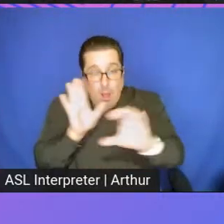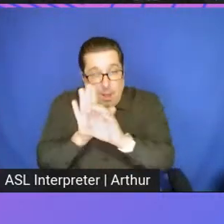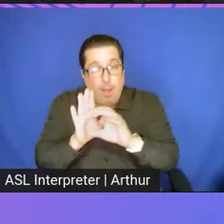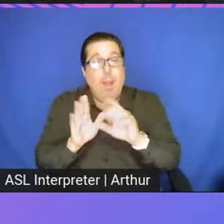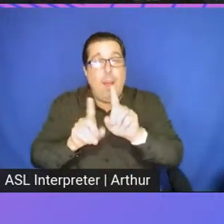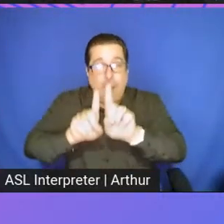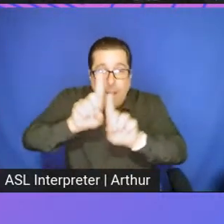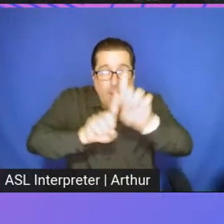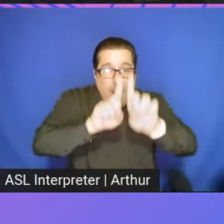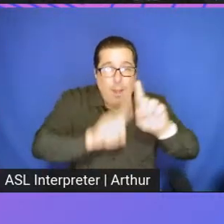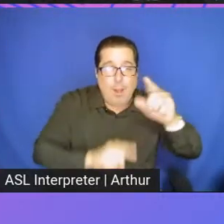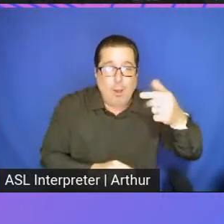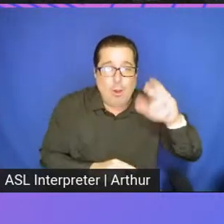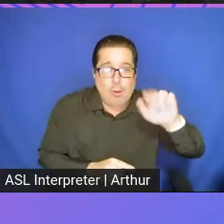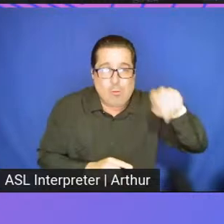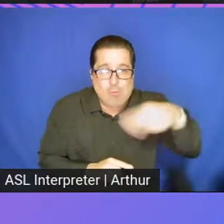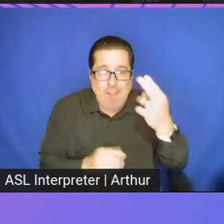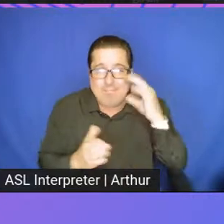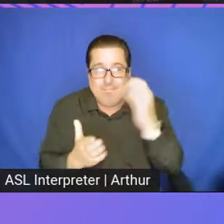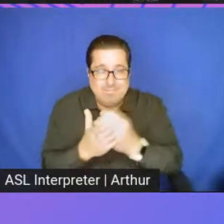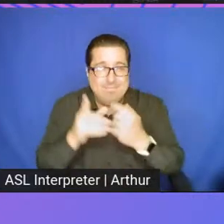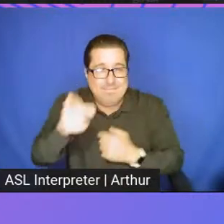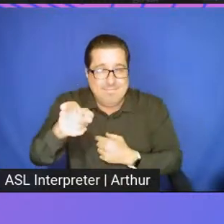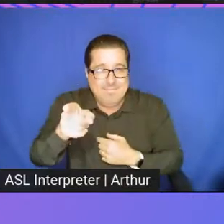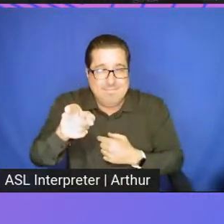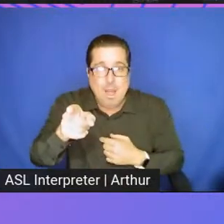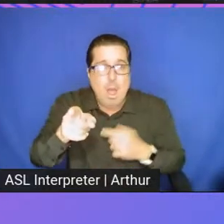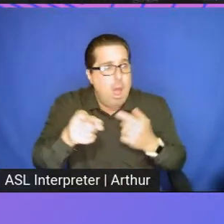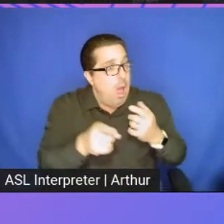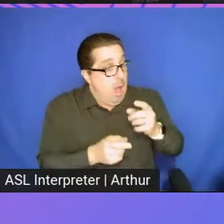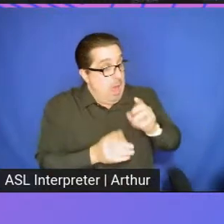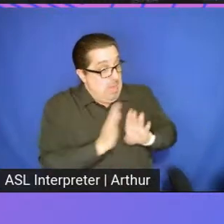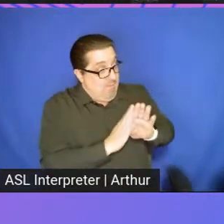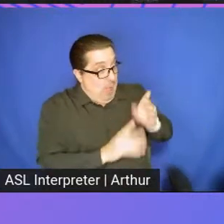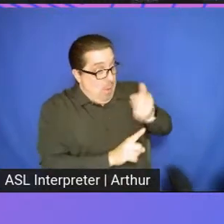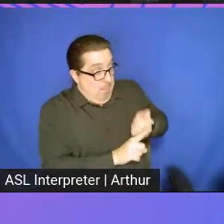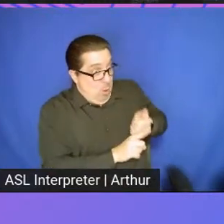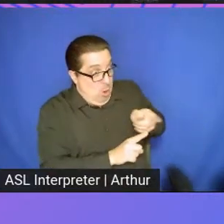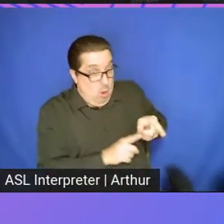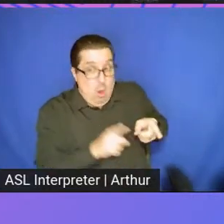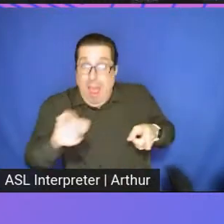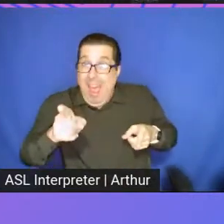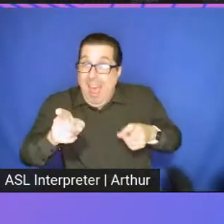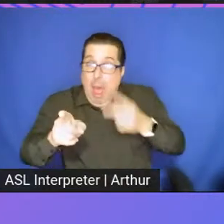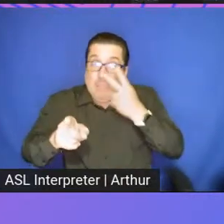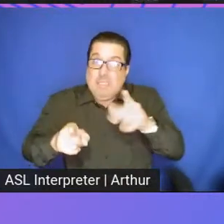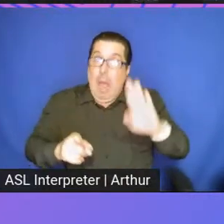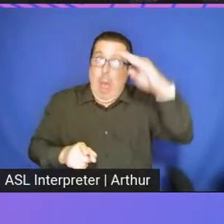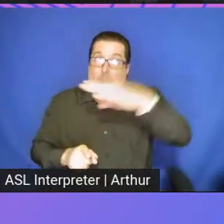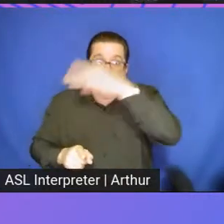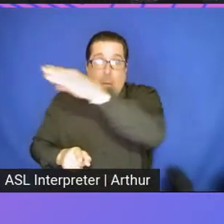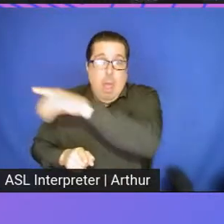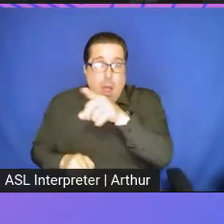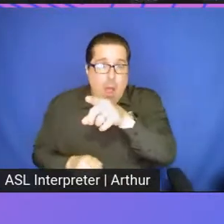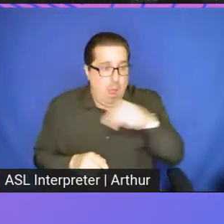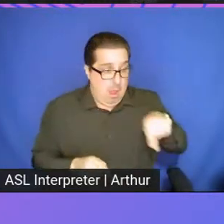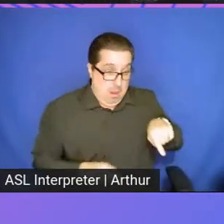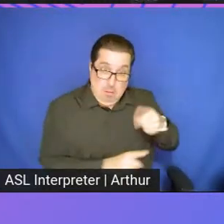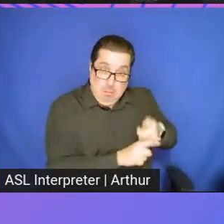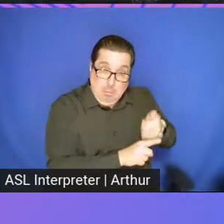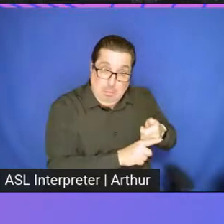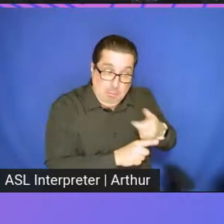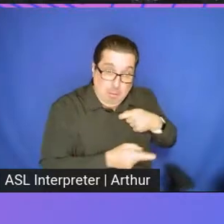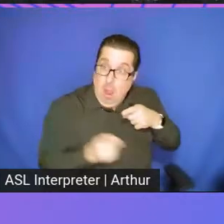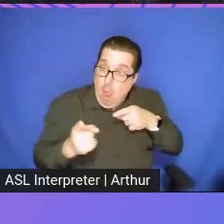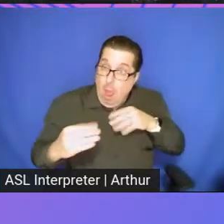the developers themselves? Did it have any impact on them? Yeah, so the developers feel a sense